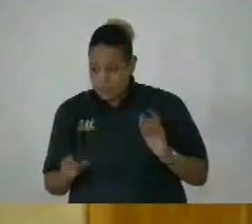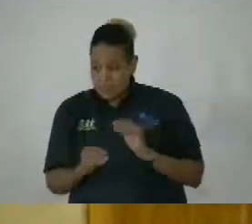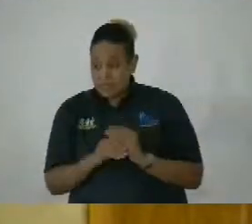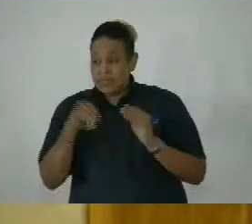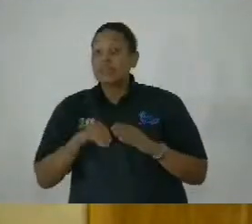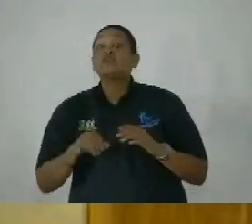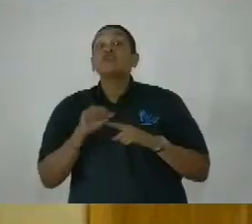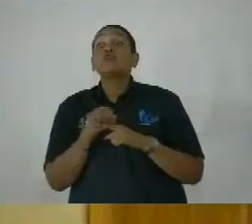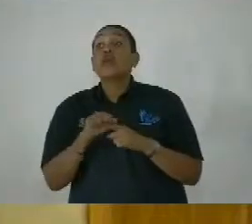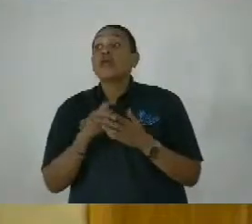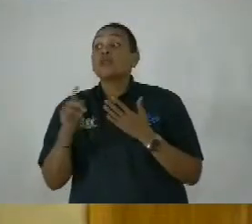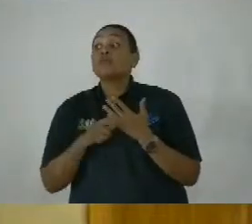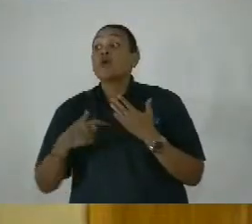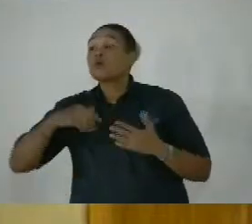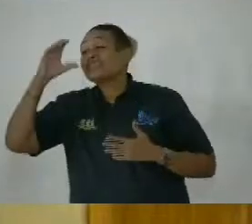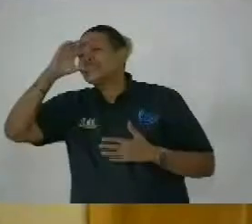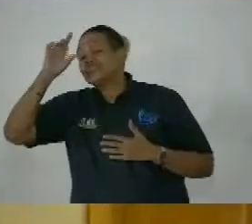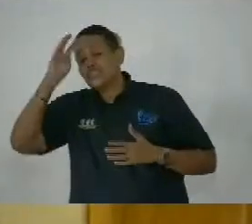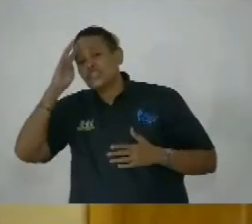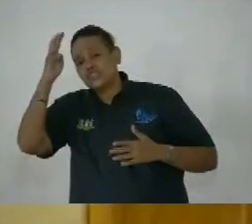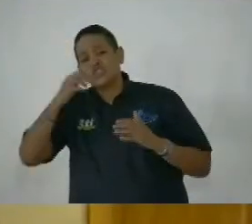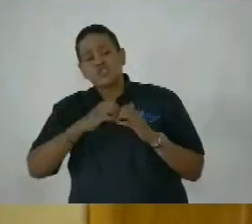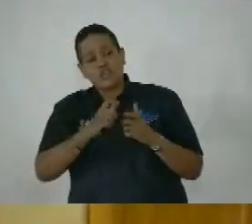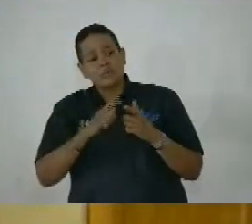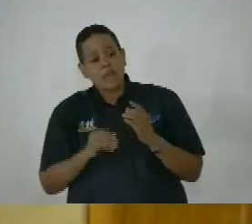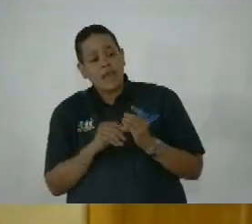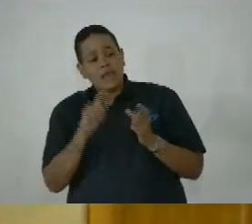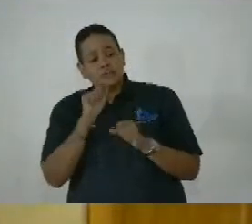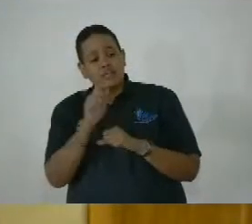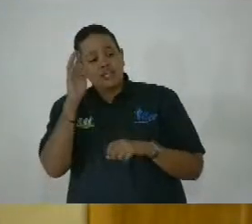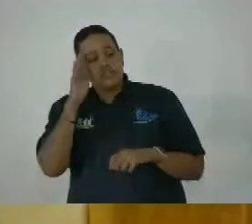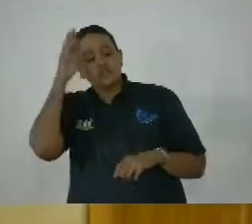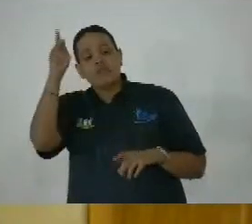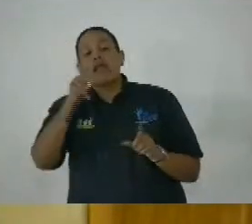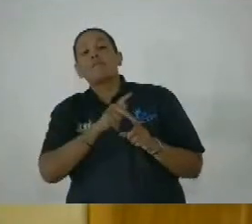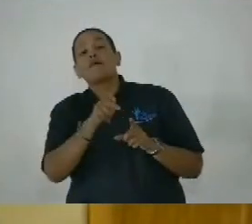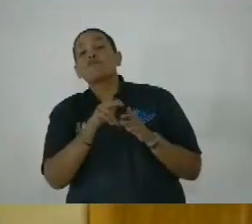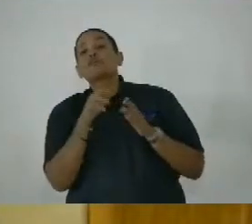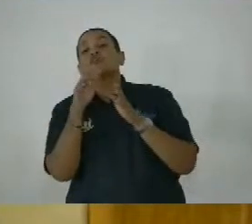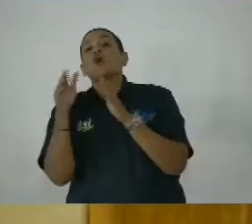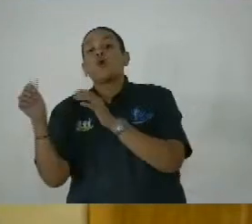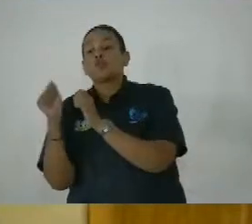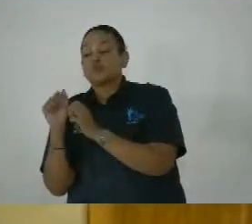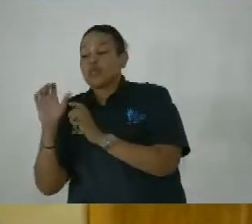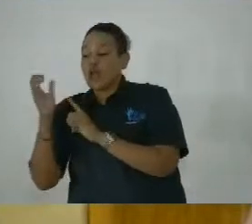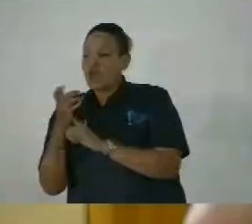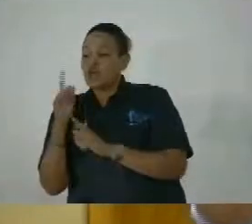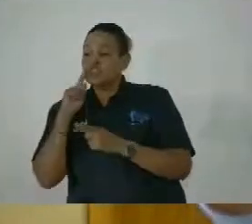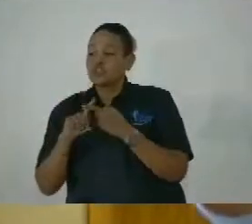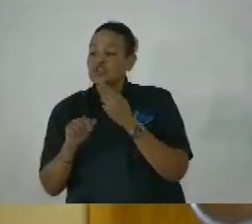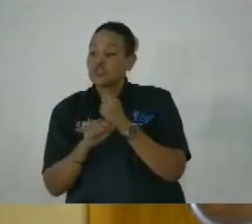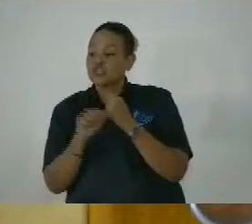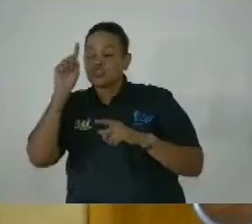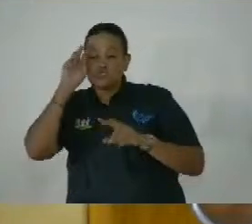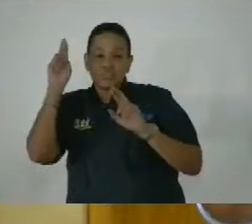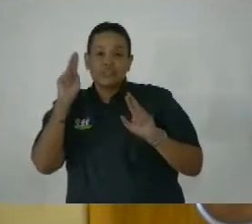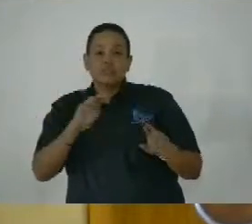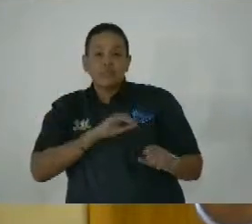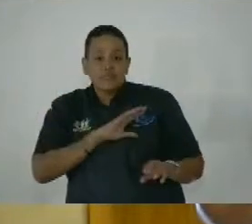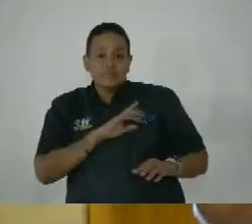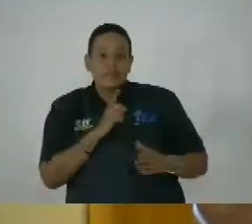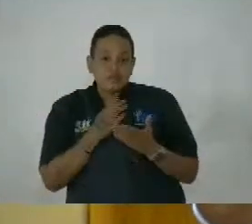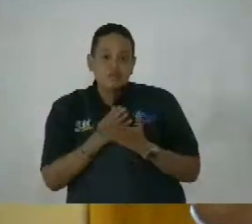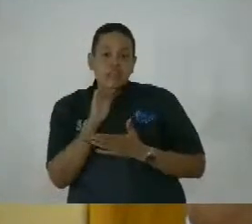training program, we are seeking to create and are creating a professional force with a culture that respects dignity and rights of every